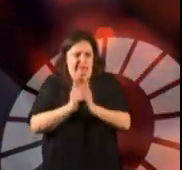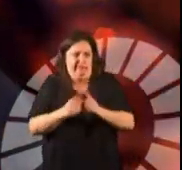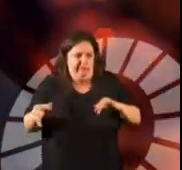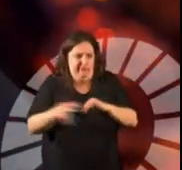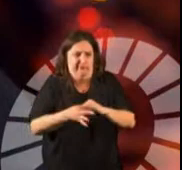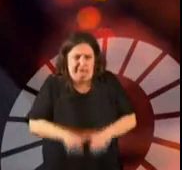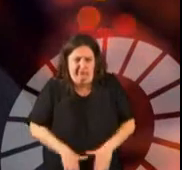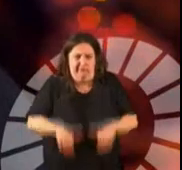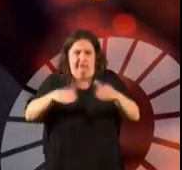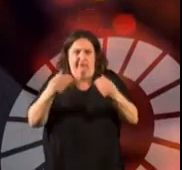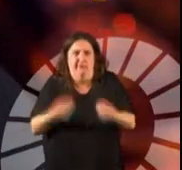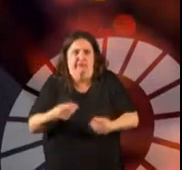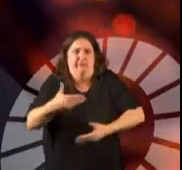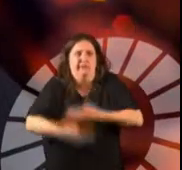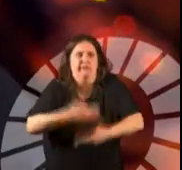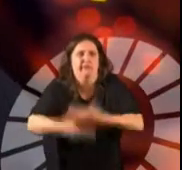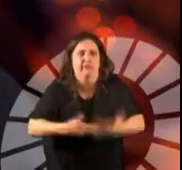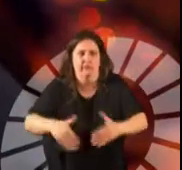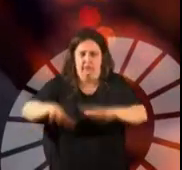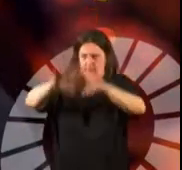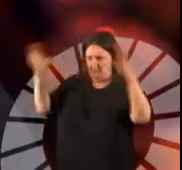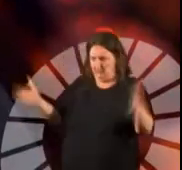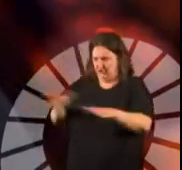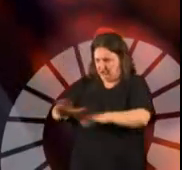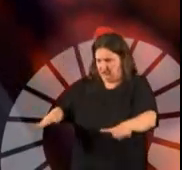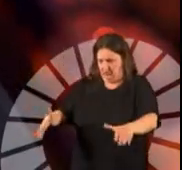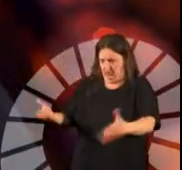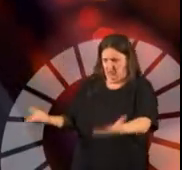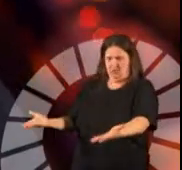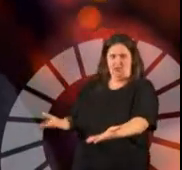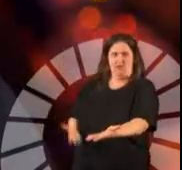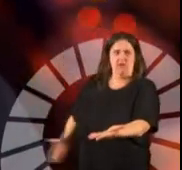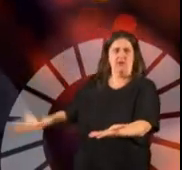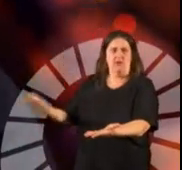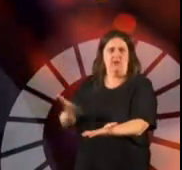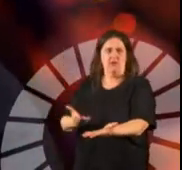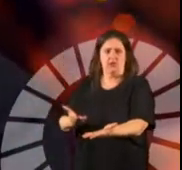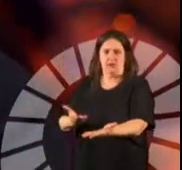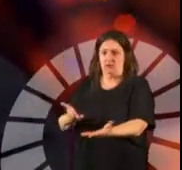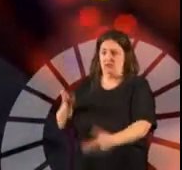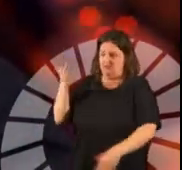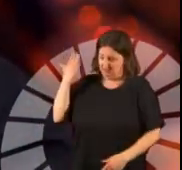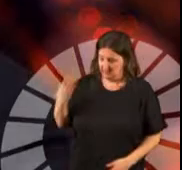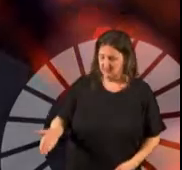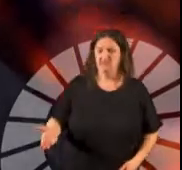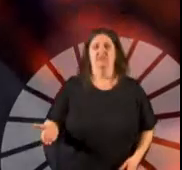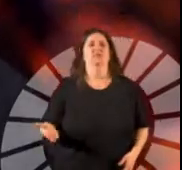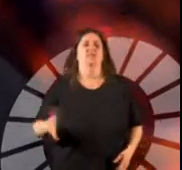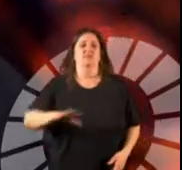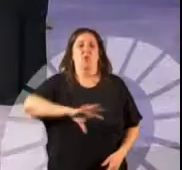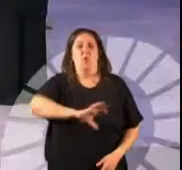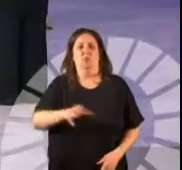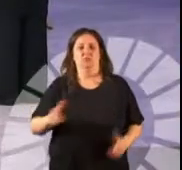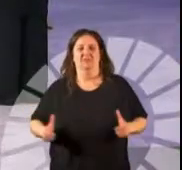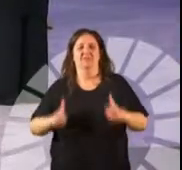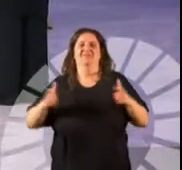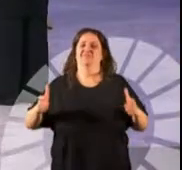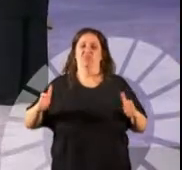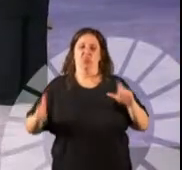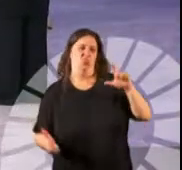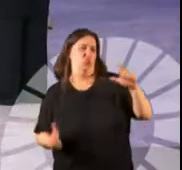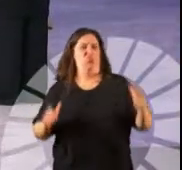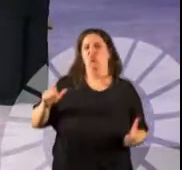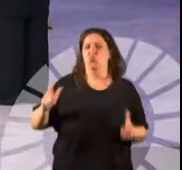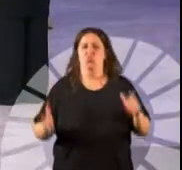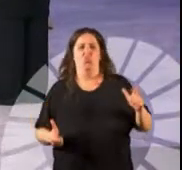women are encouraged to have as many children as possible to continue to provide a labor force for the country. And